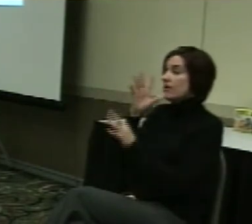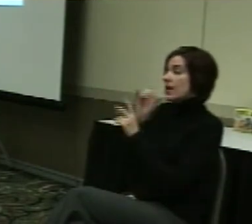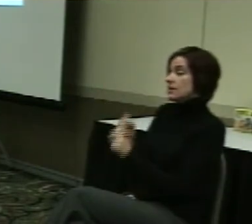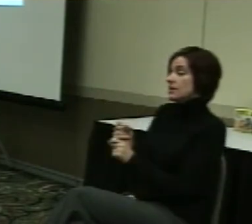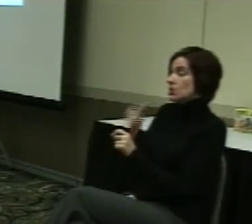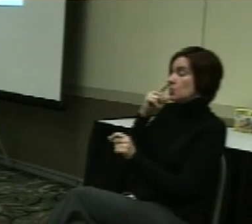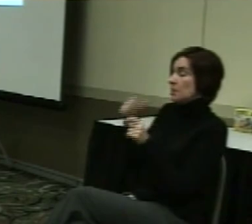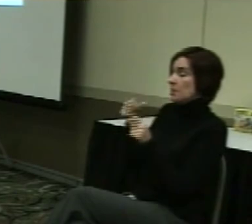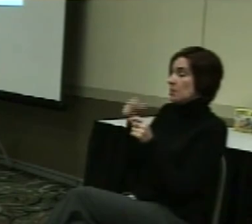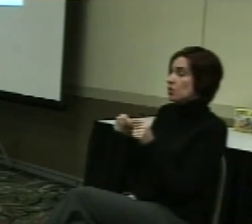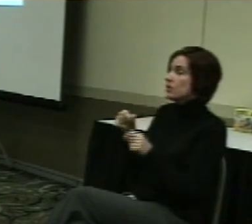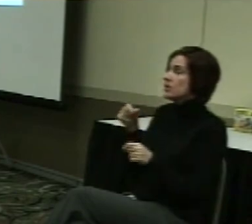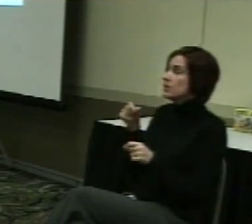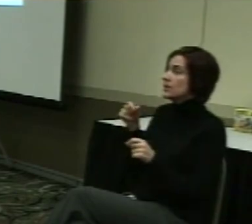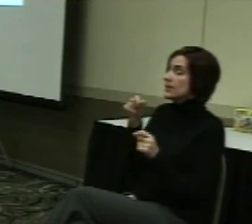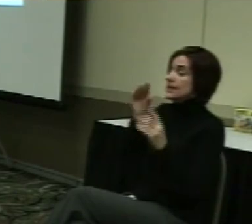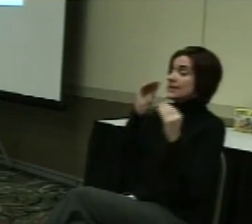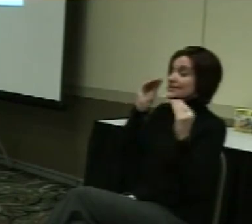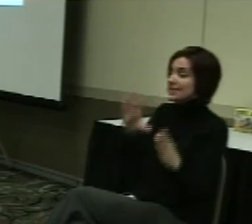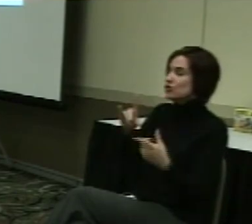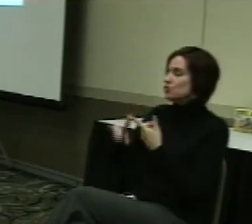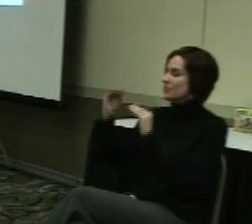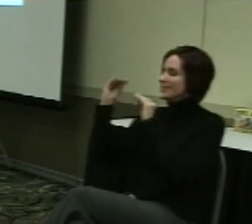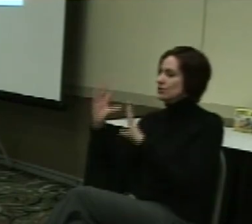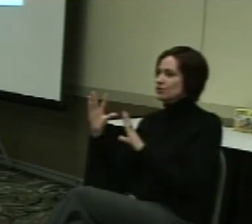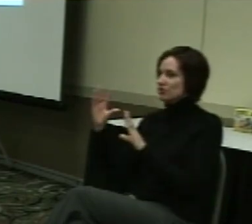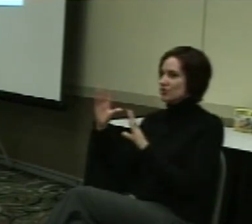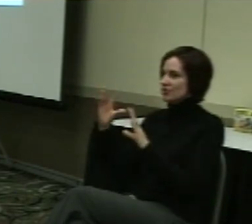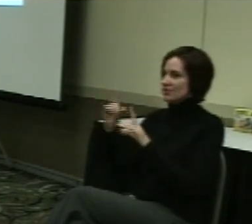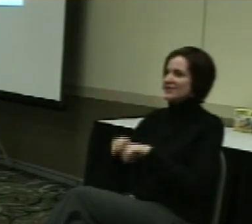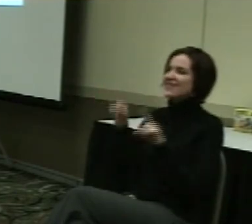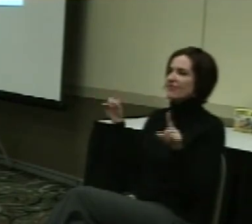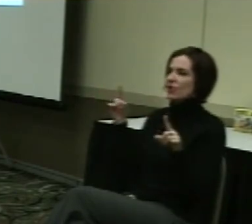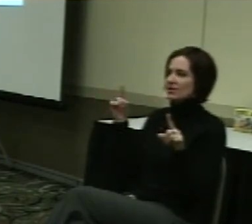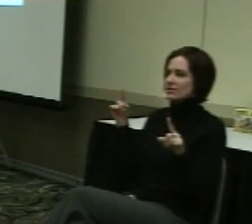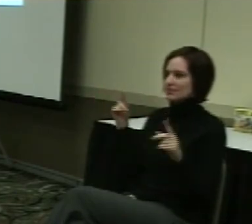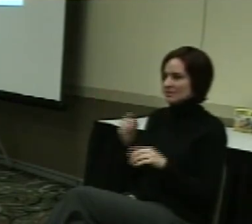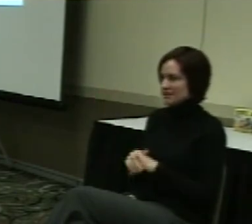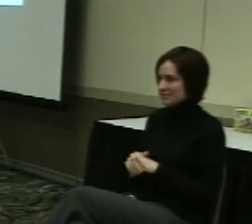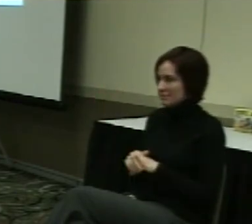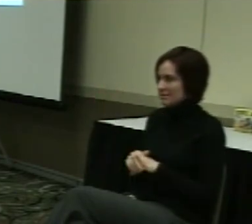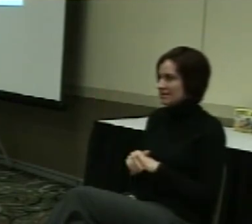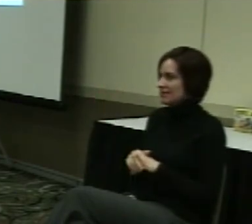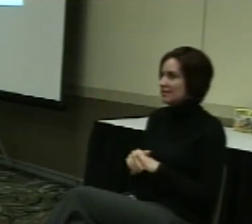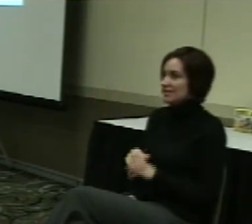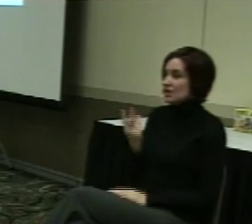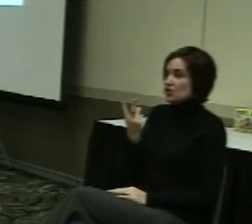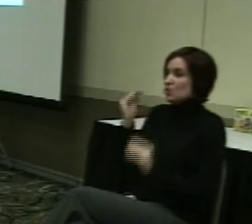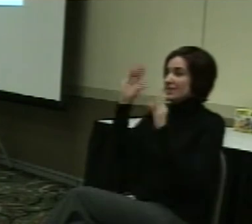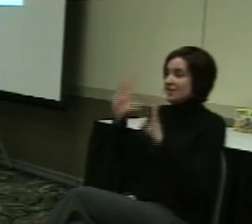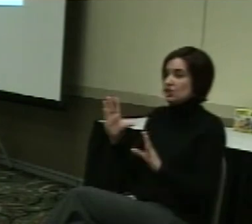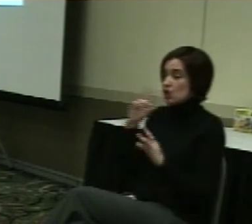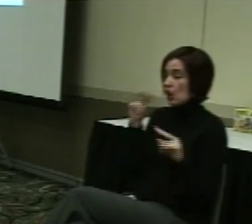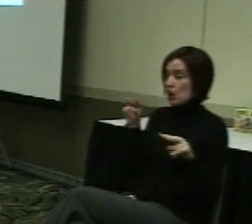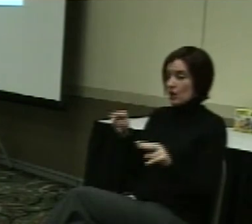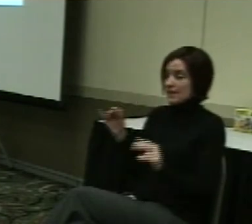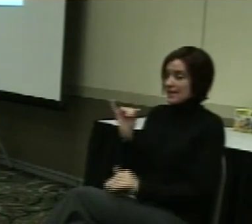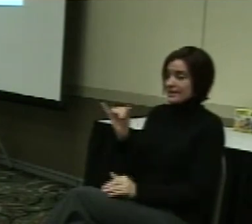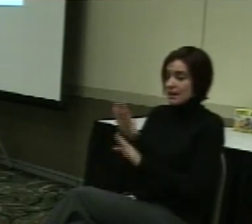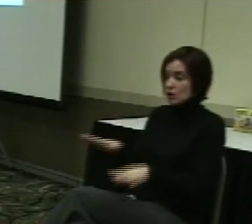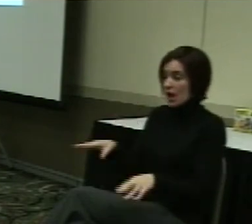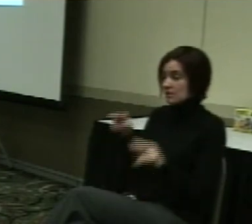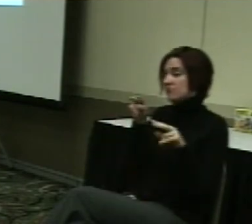keep in mind is that teacher to teacher, it's also different. They can, even two teachers can look at the same